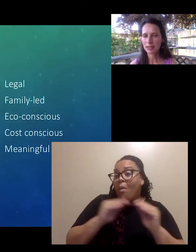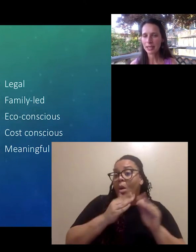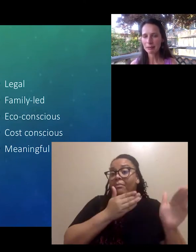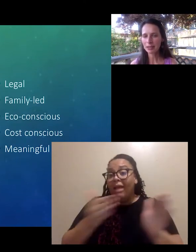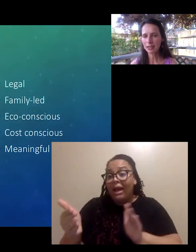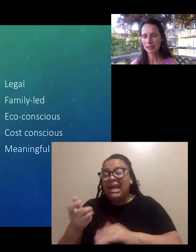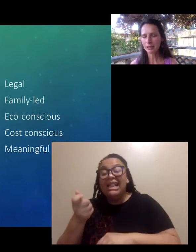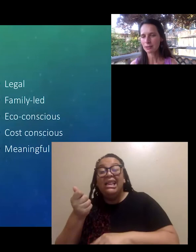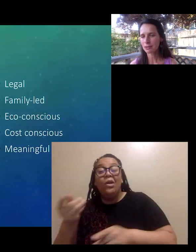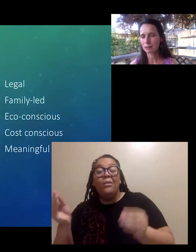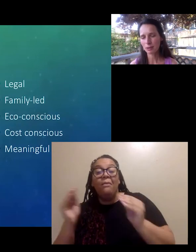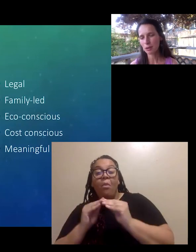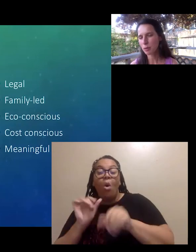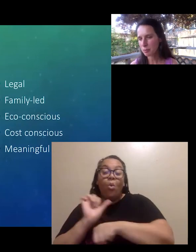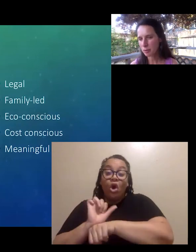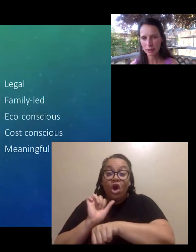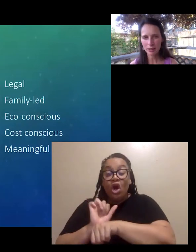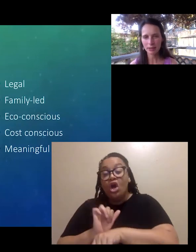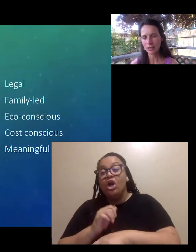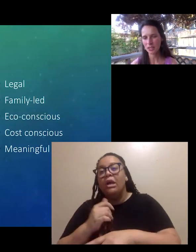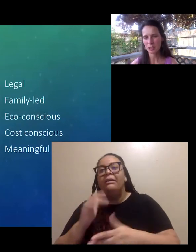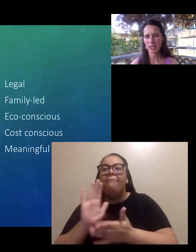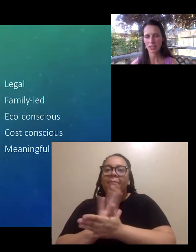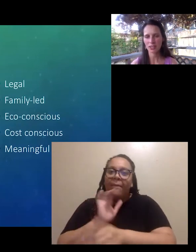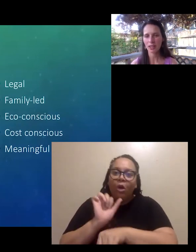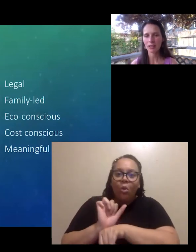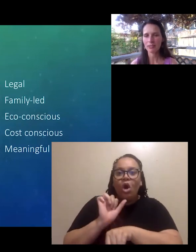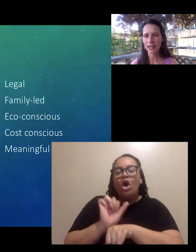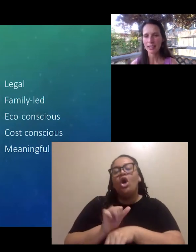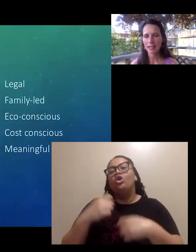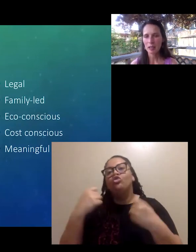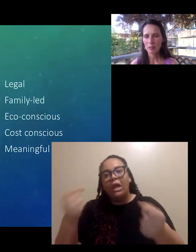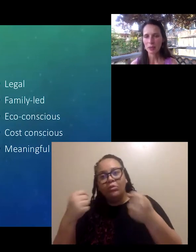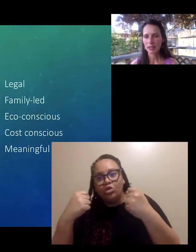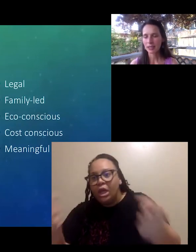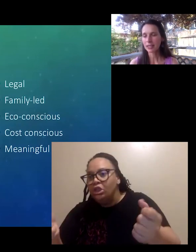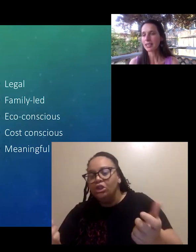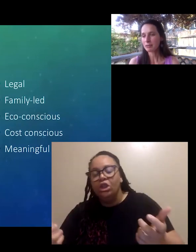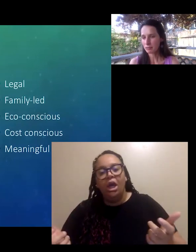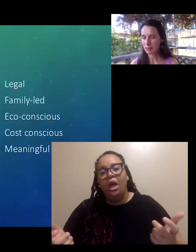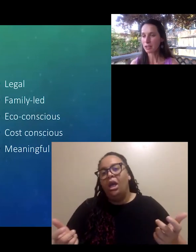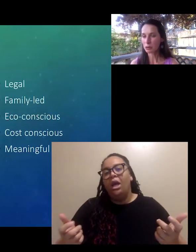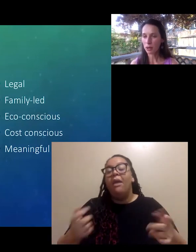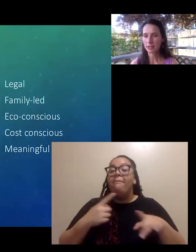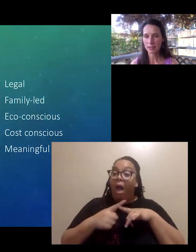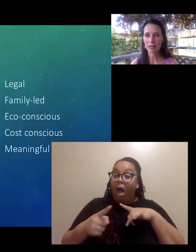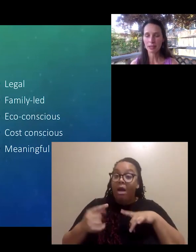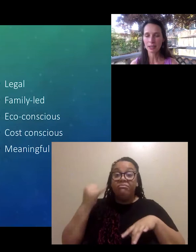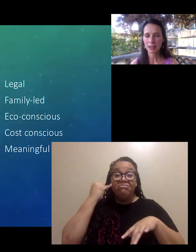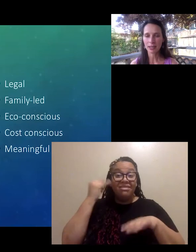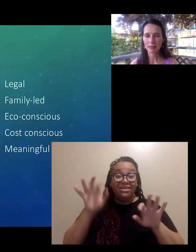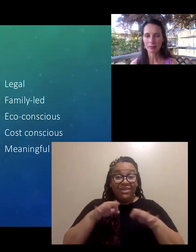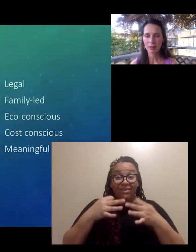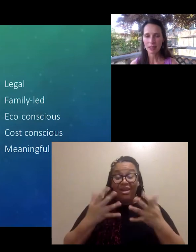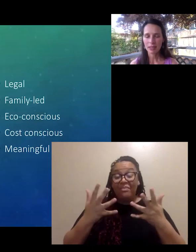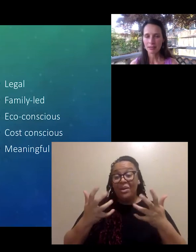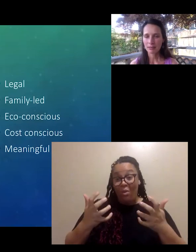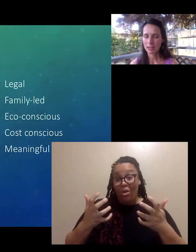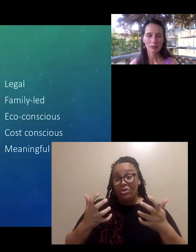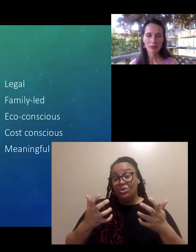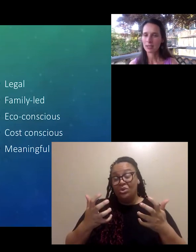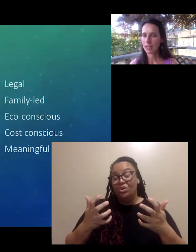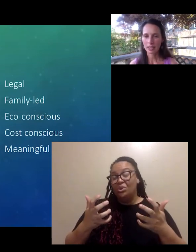more legwork to do the paperwork and the transportation and all of that. But again, if a family wants to really, um,